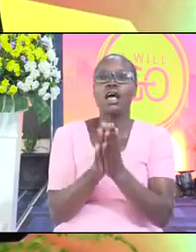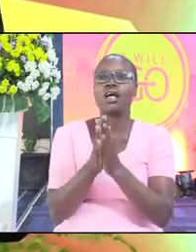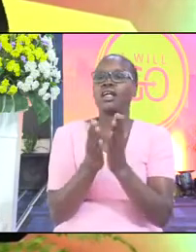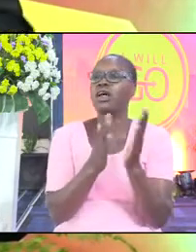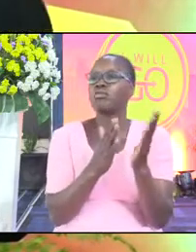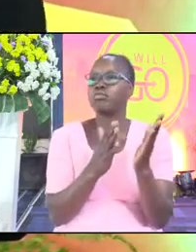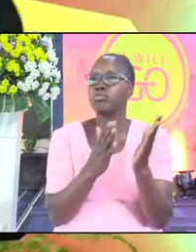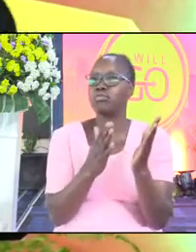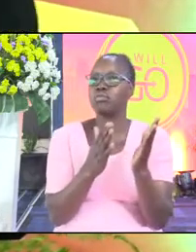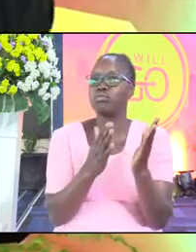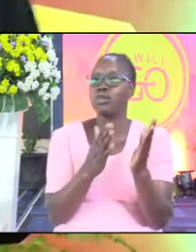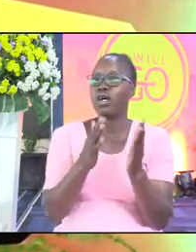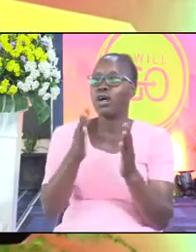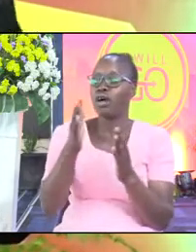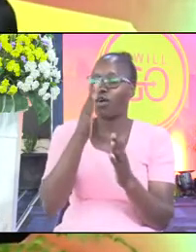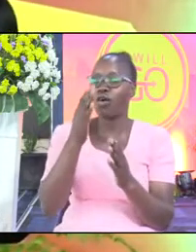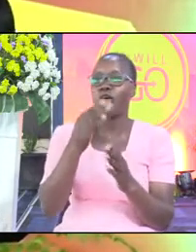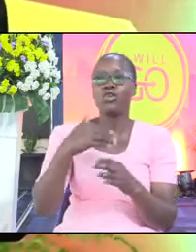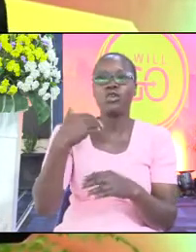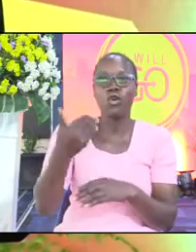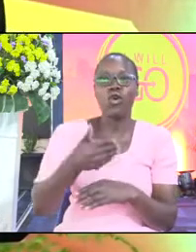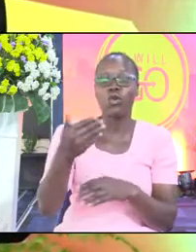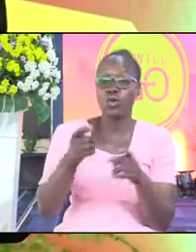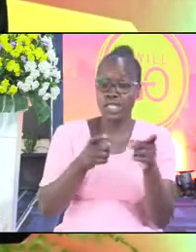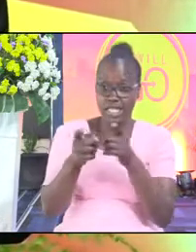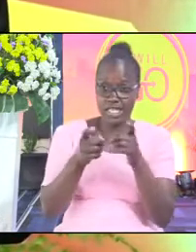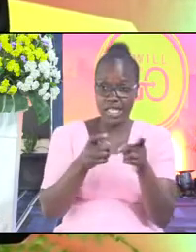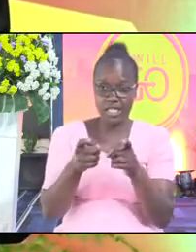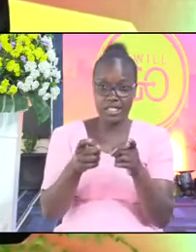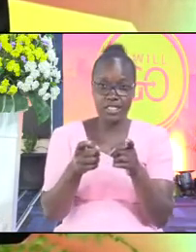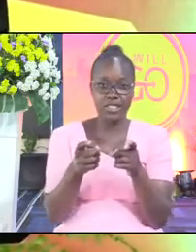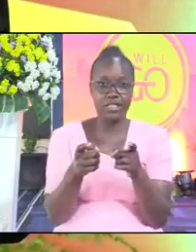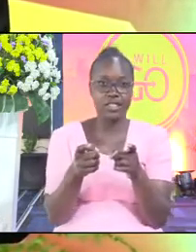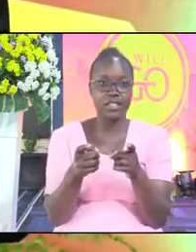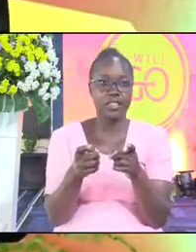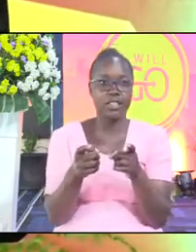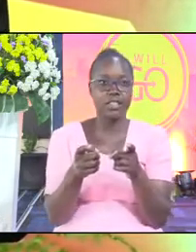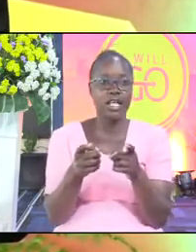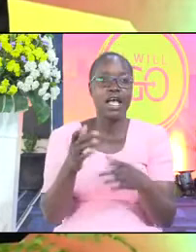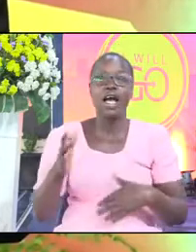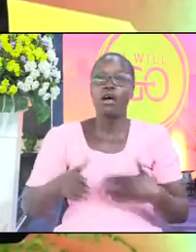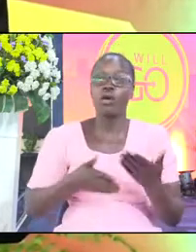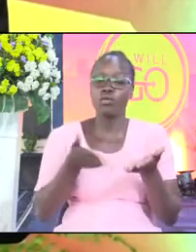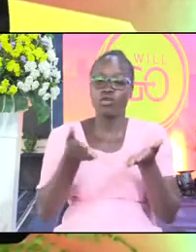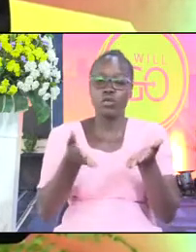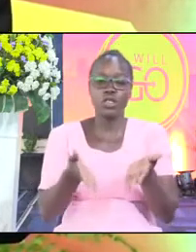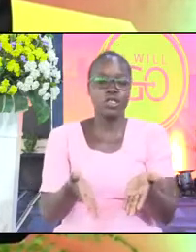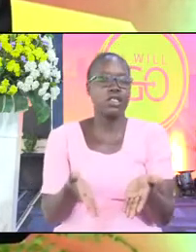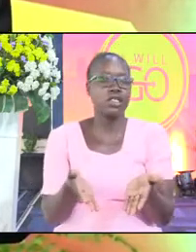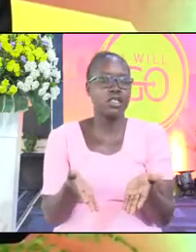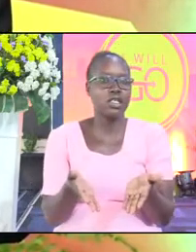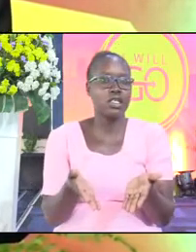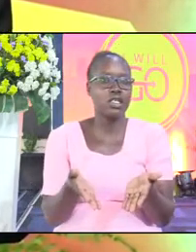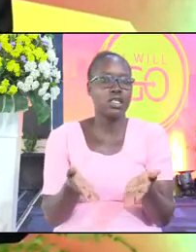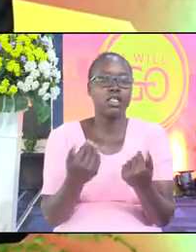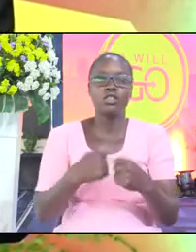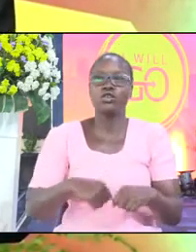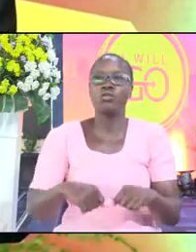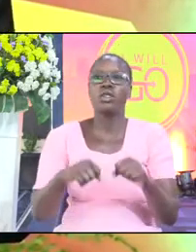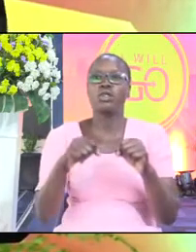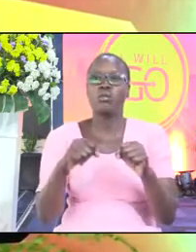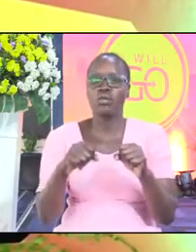me. God's always in charge. Amen. And I'm happy to be here today with